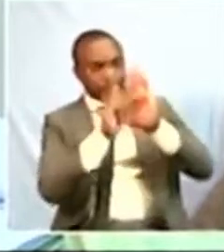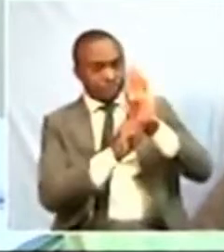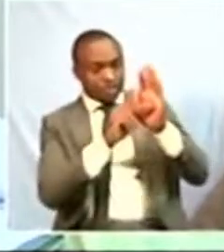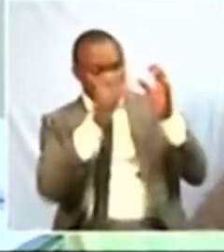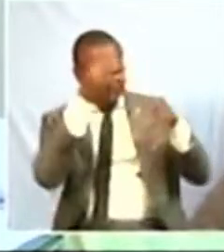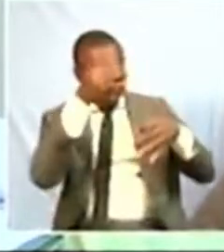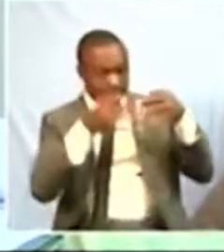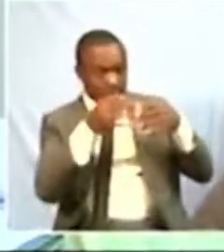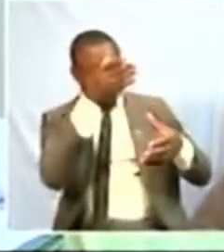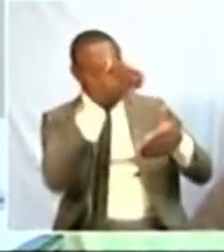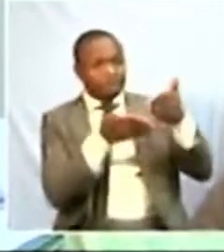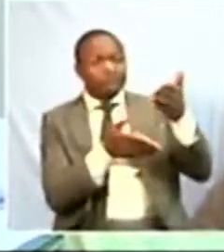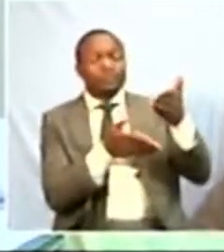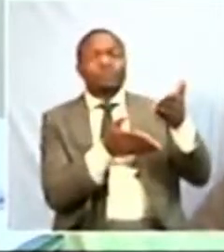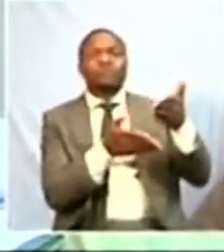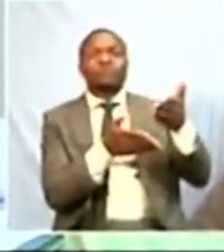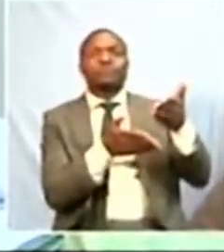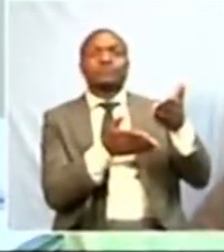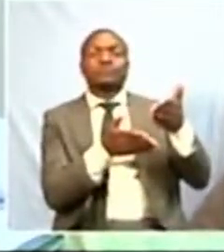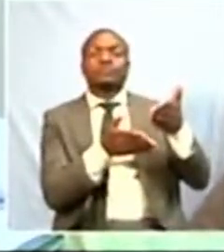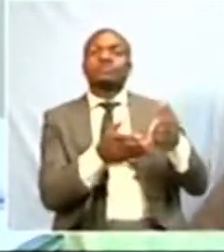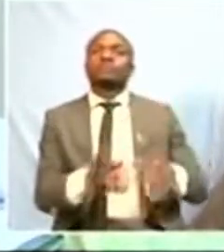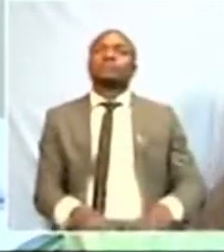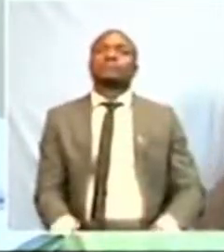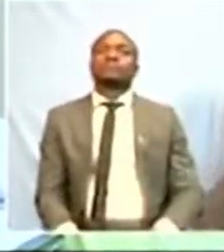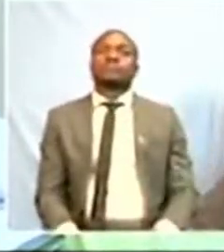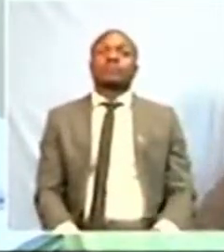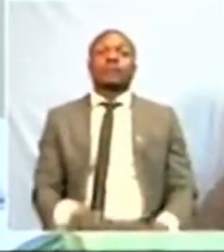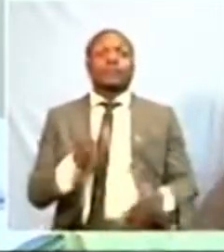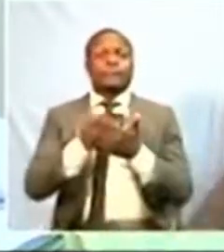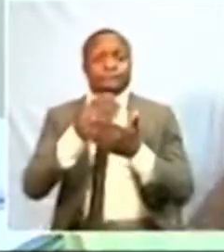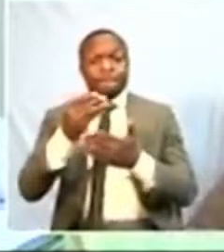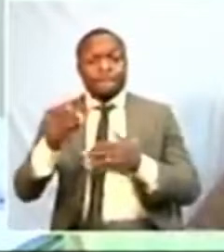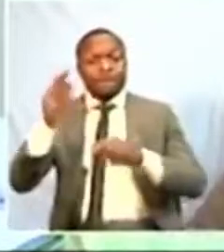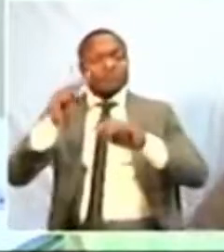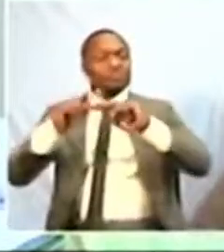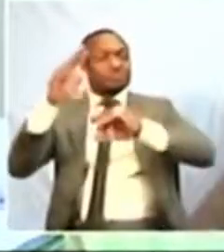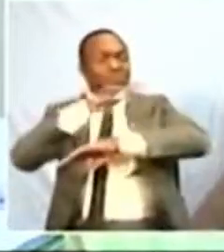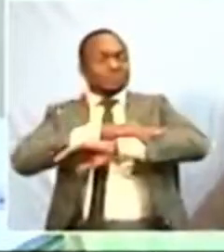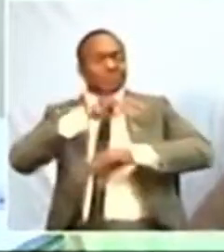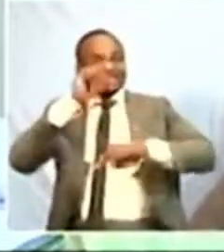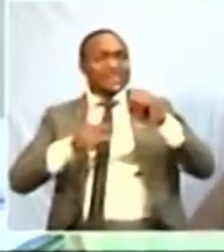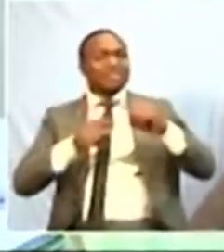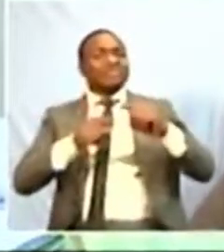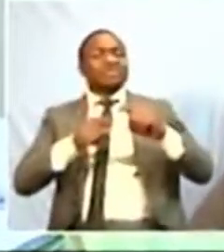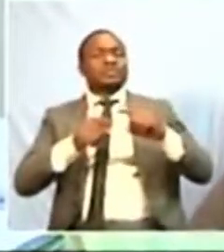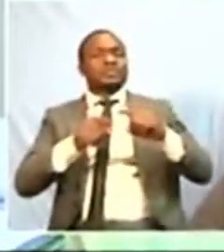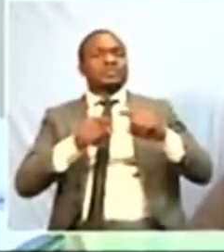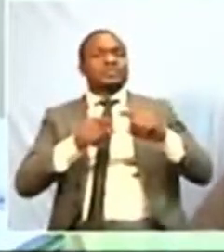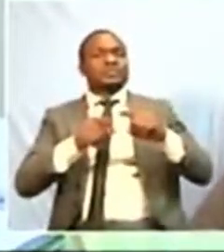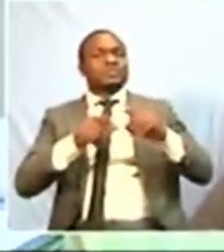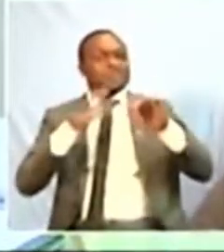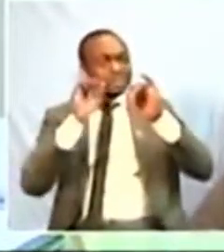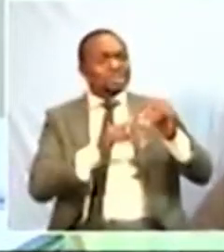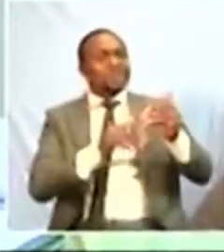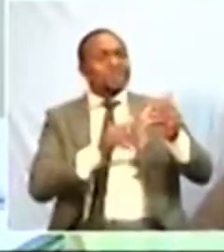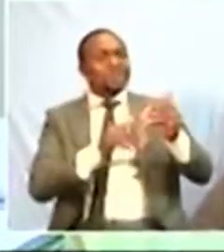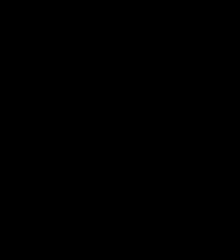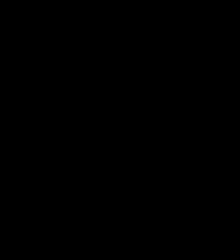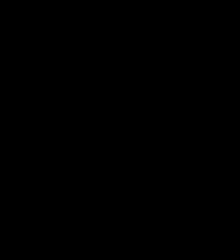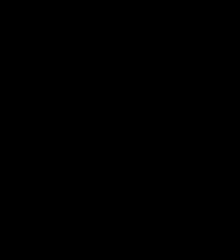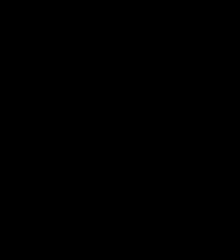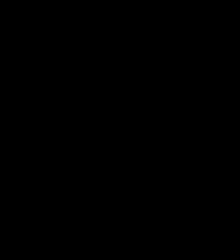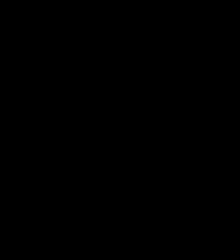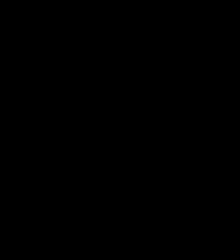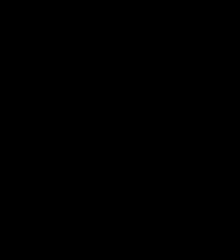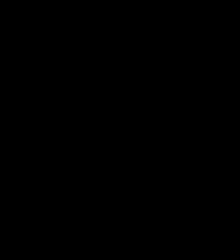if this is, we are procuring desks that cannot last, then are we